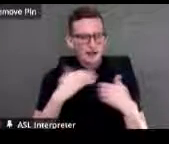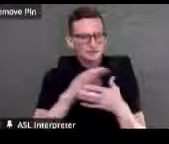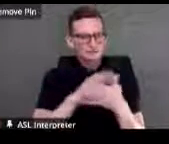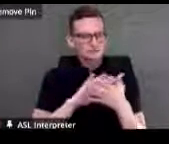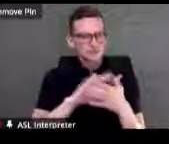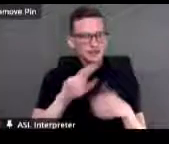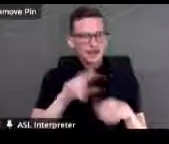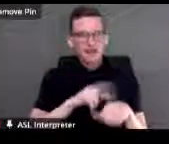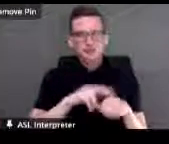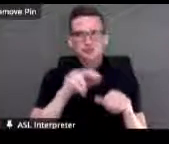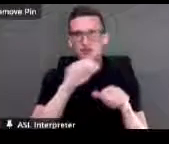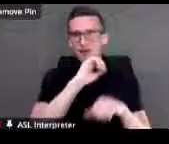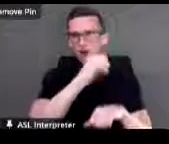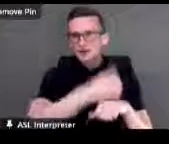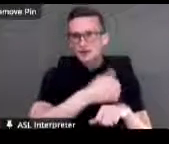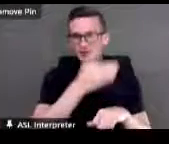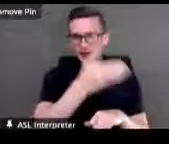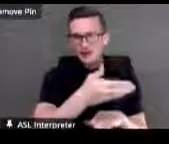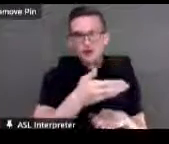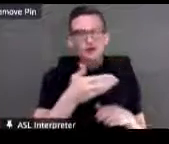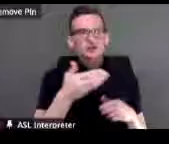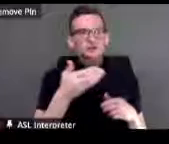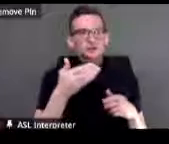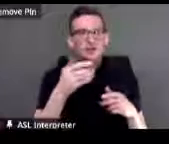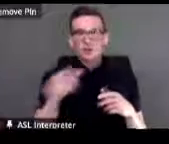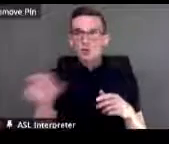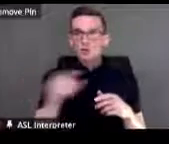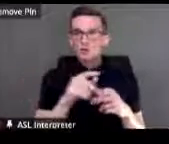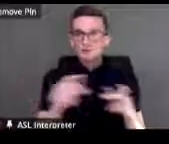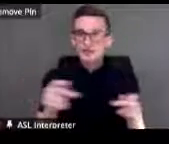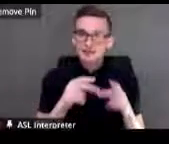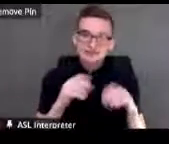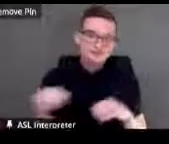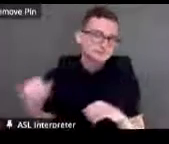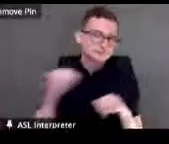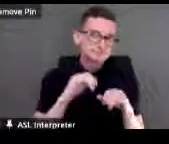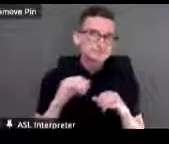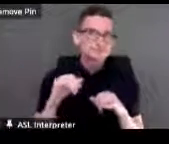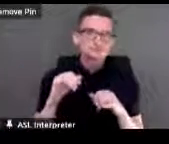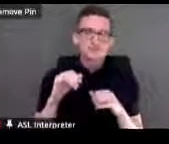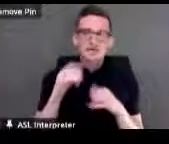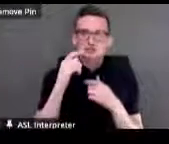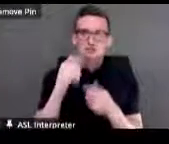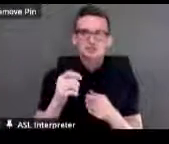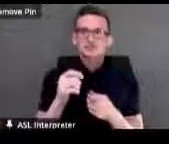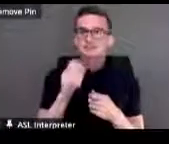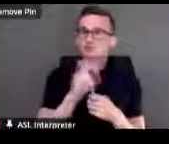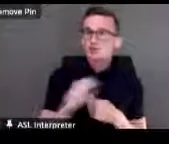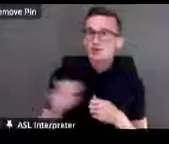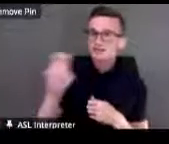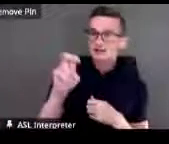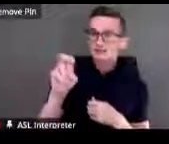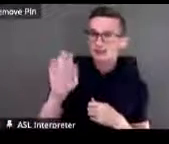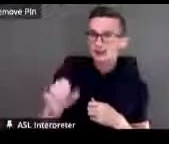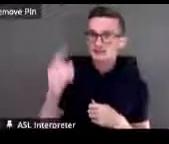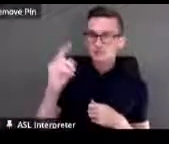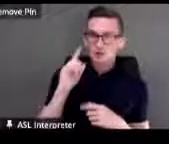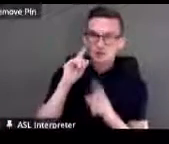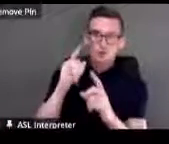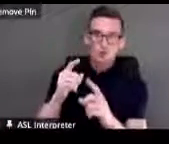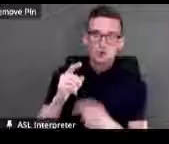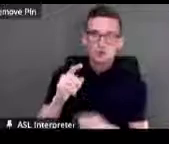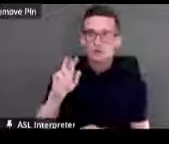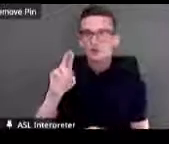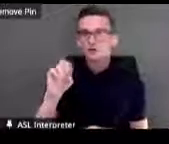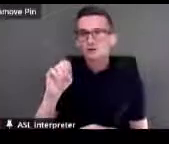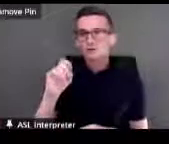those are places that share many things, like sustainable tourism is one of our goals. We have, it's a resort area, so